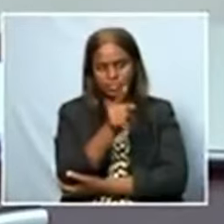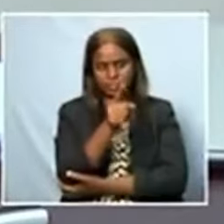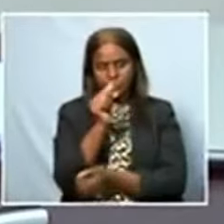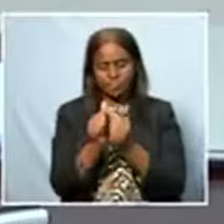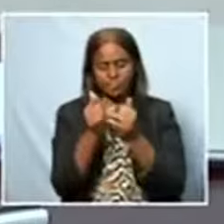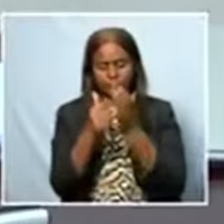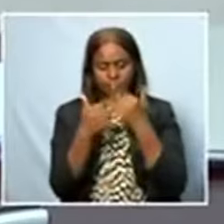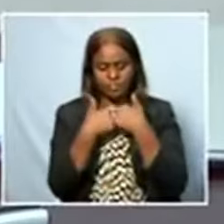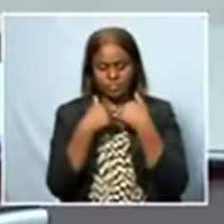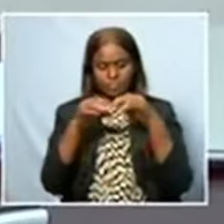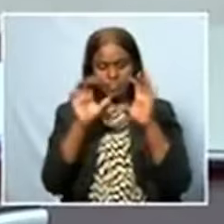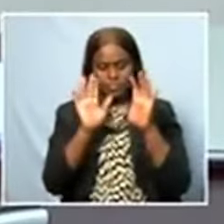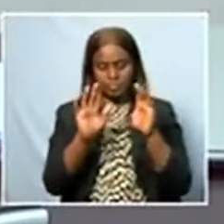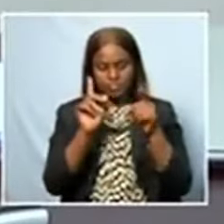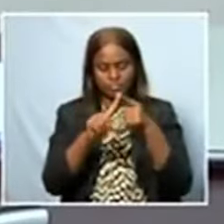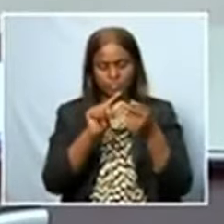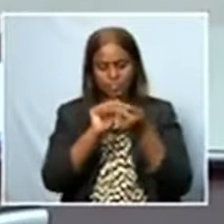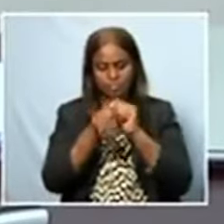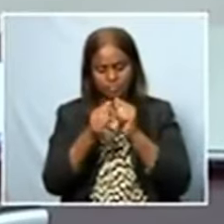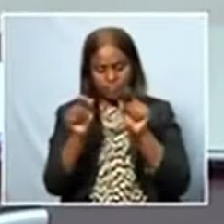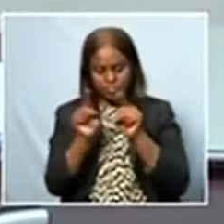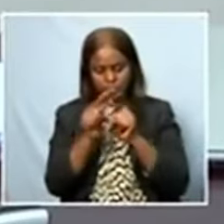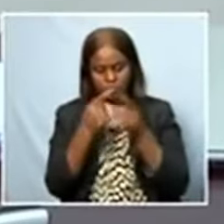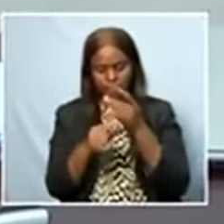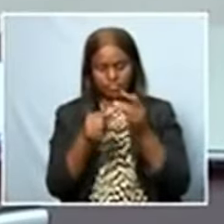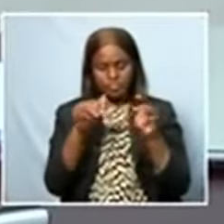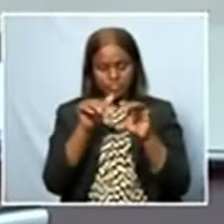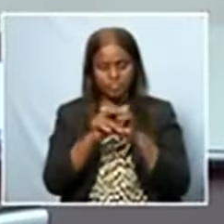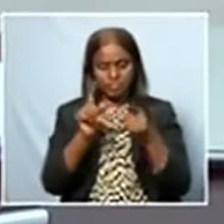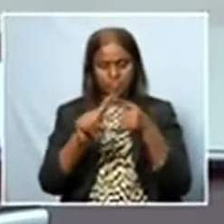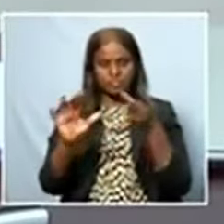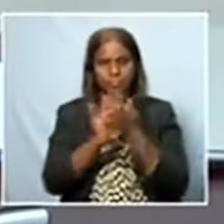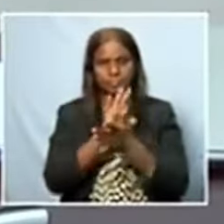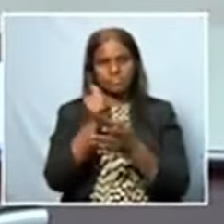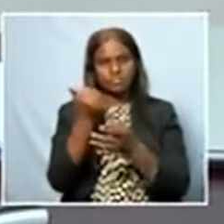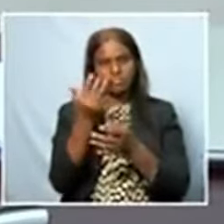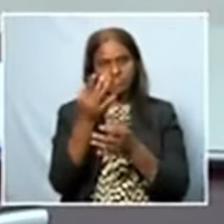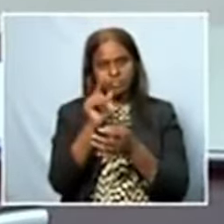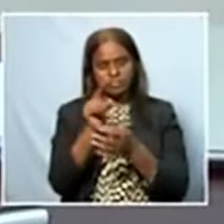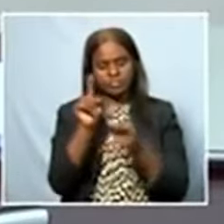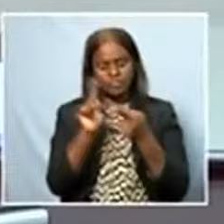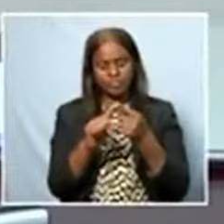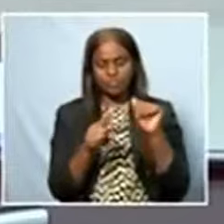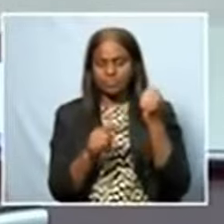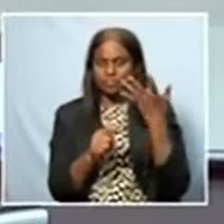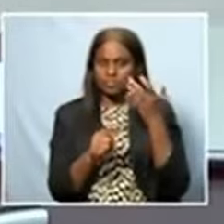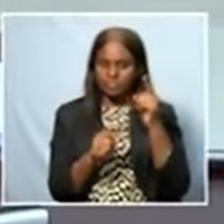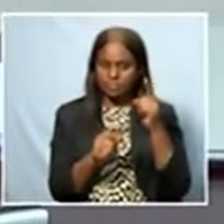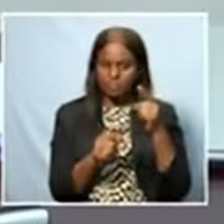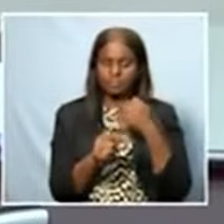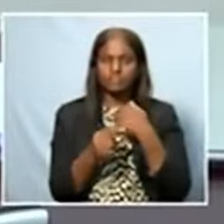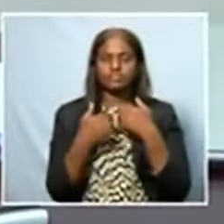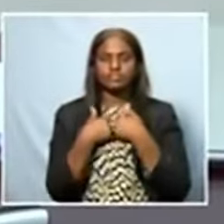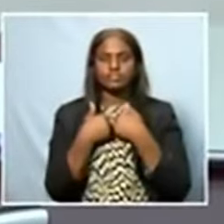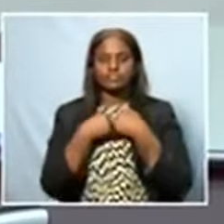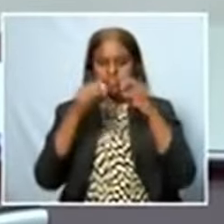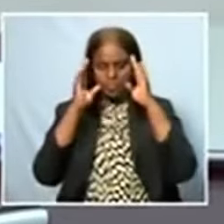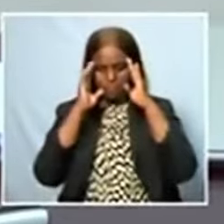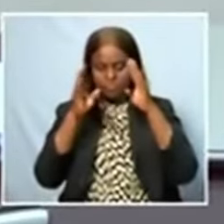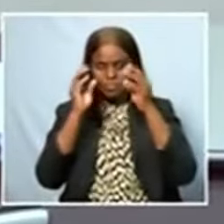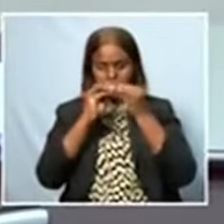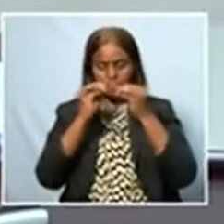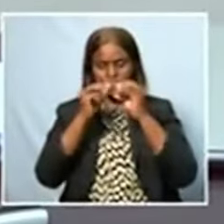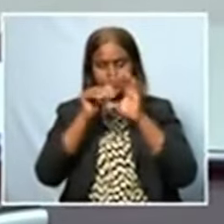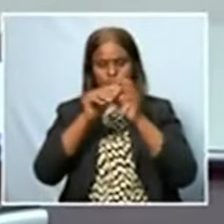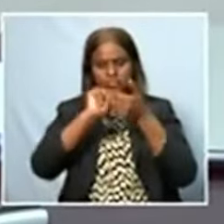has continued on the various amendments, and going on to page 15. 15 has a focus on the amendment